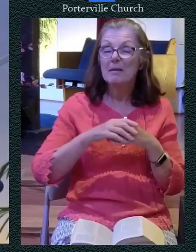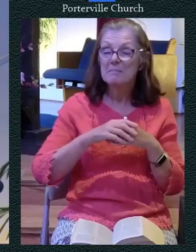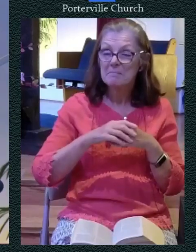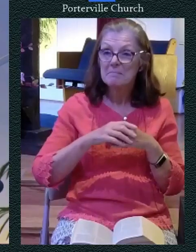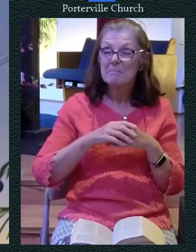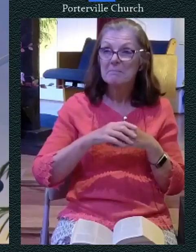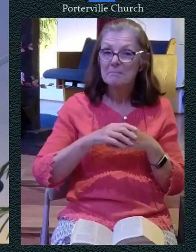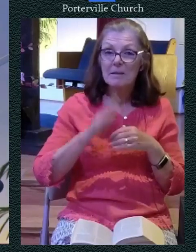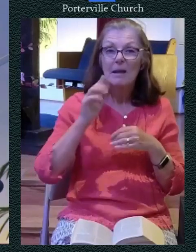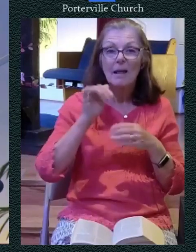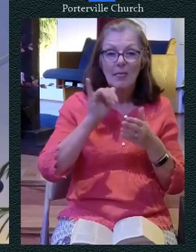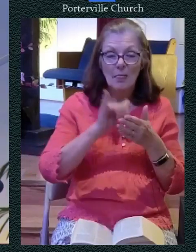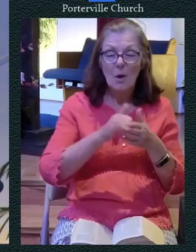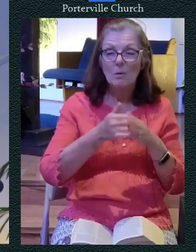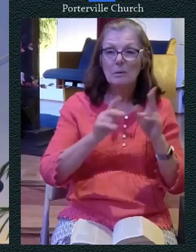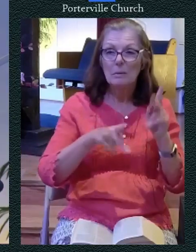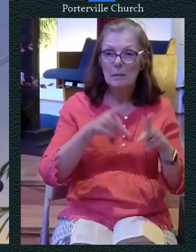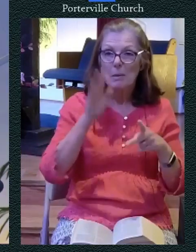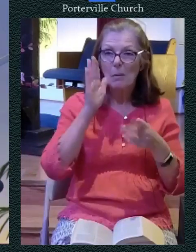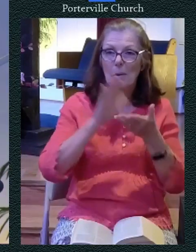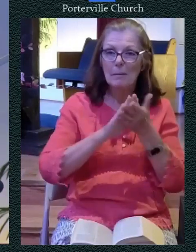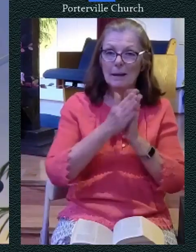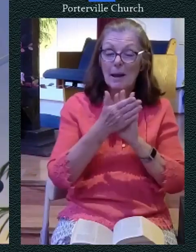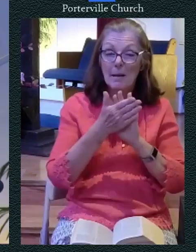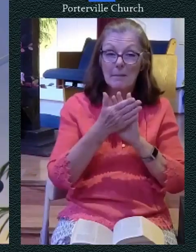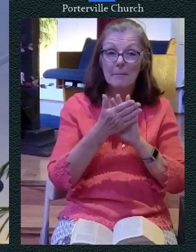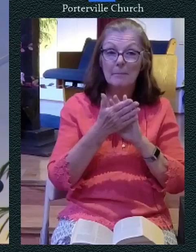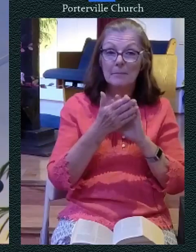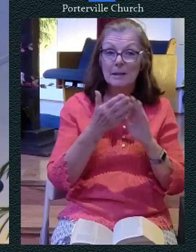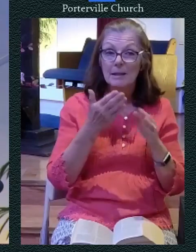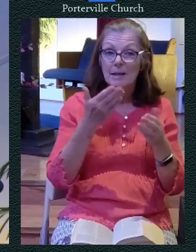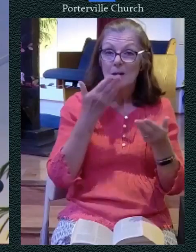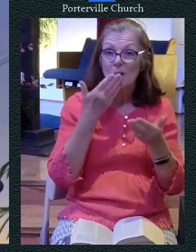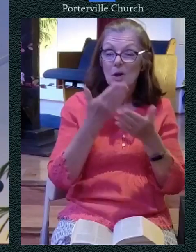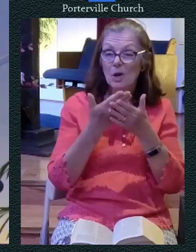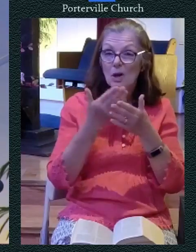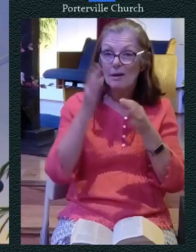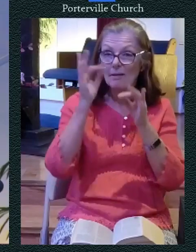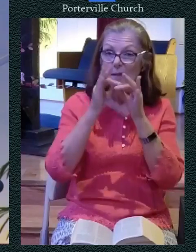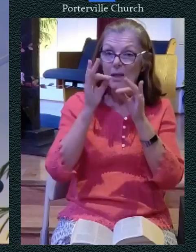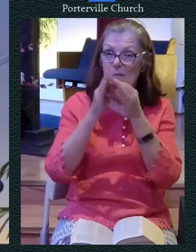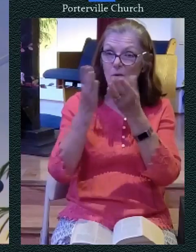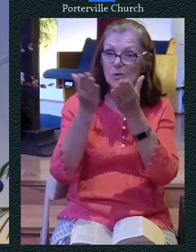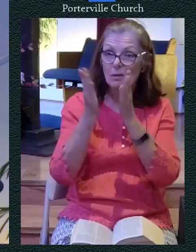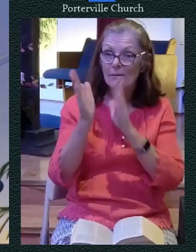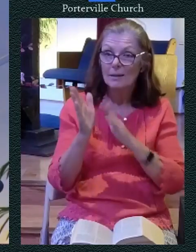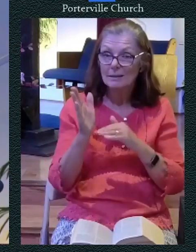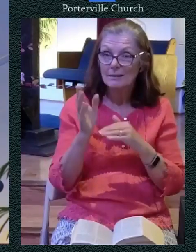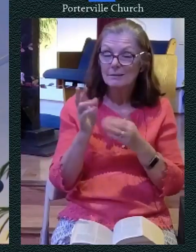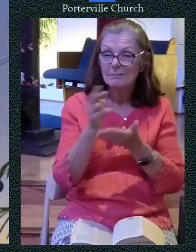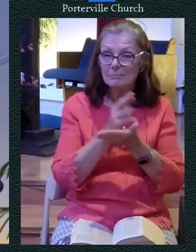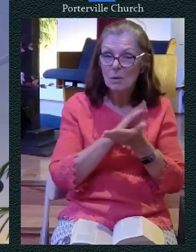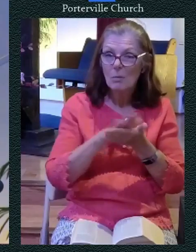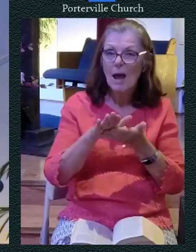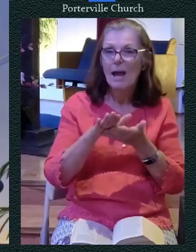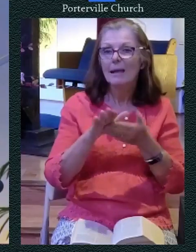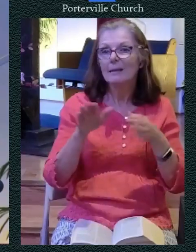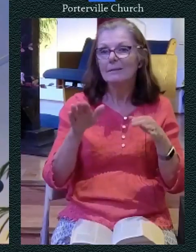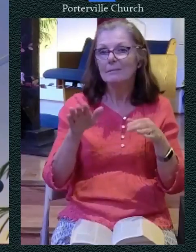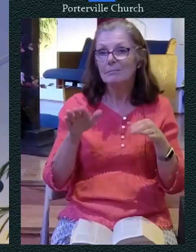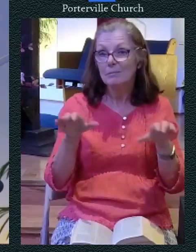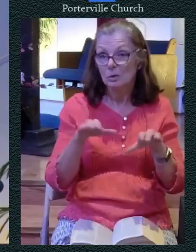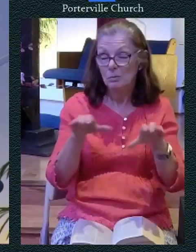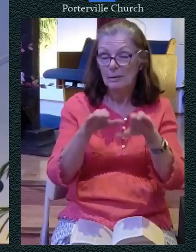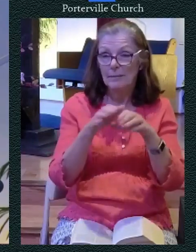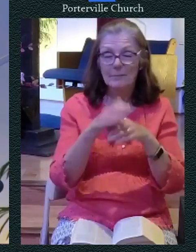righteousness. Beautiful picture there. So the necessity of humility. If we do not learn humility, we